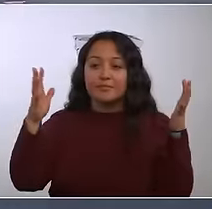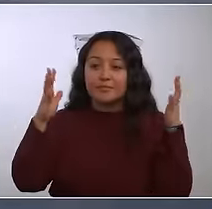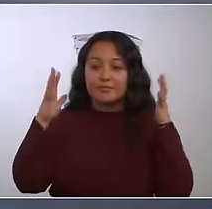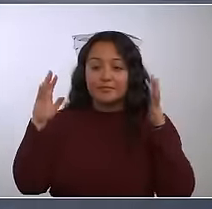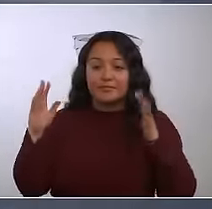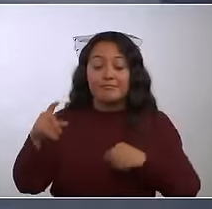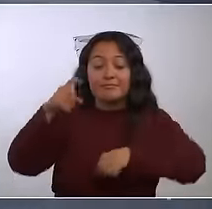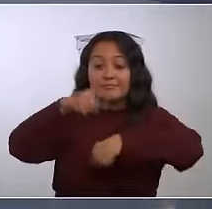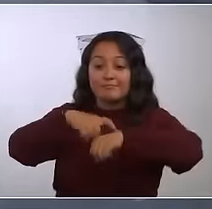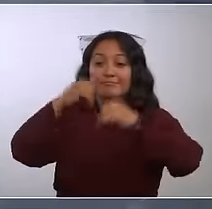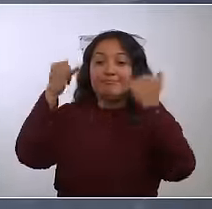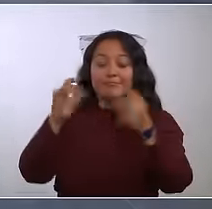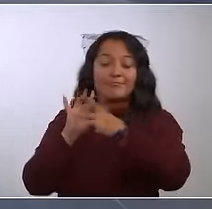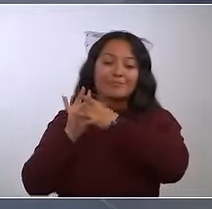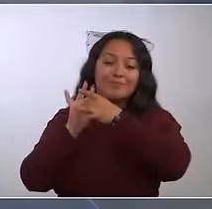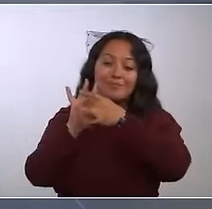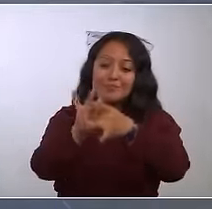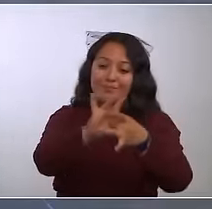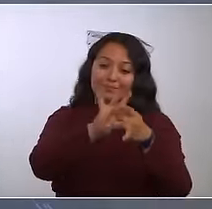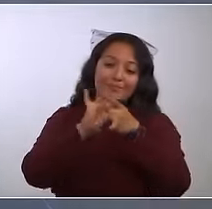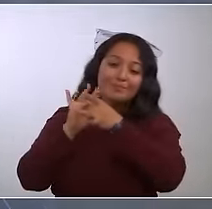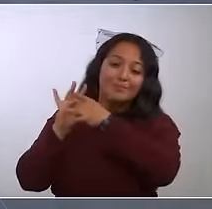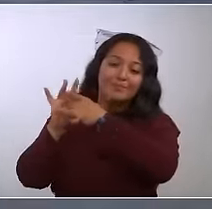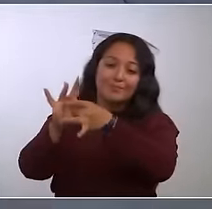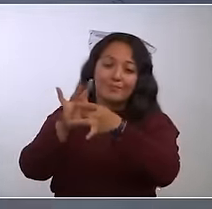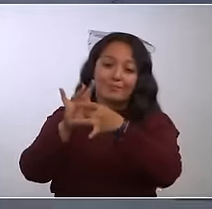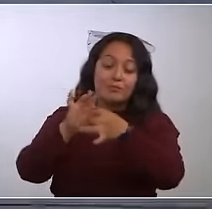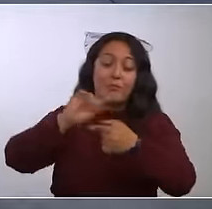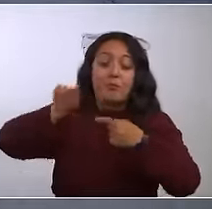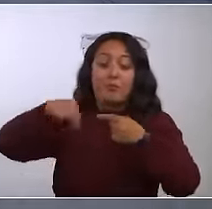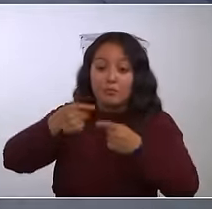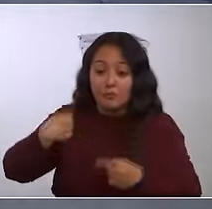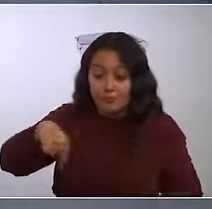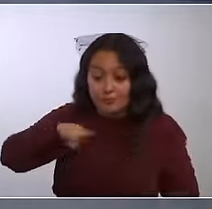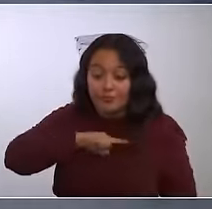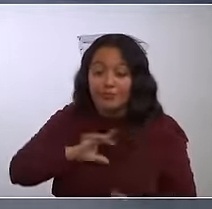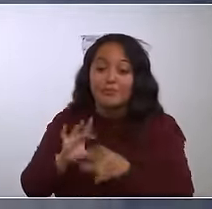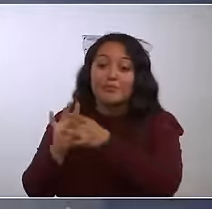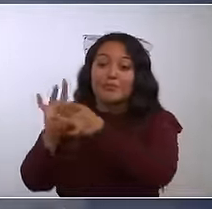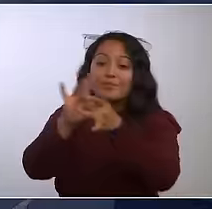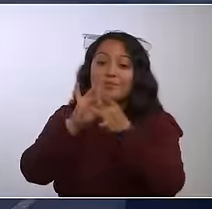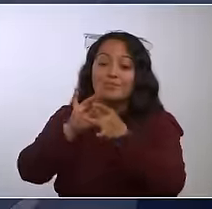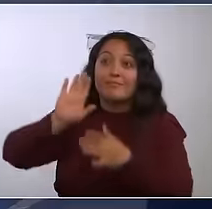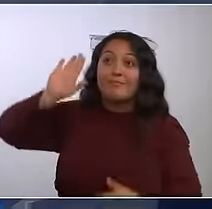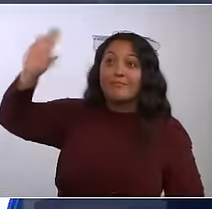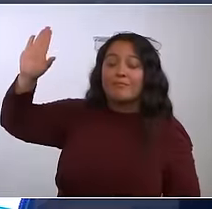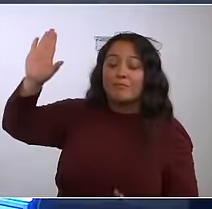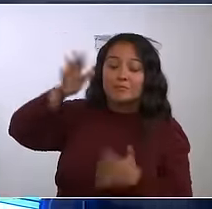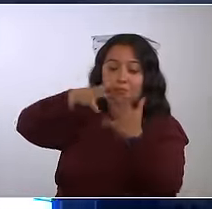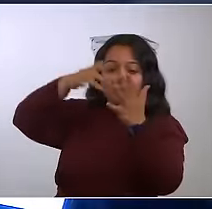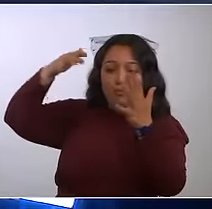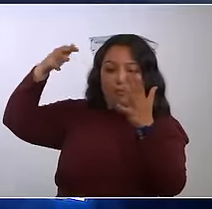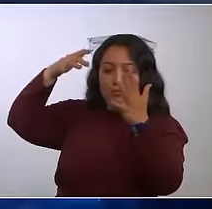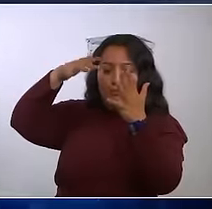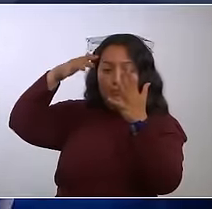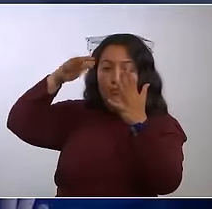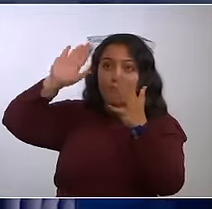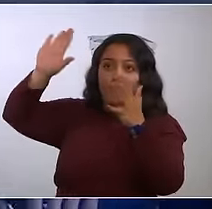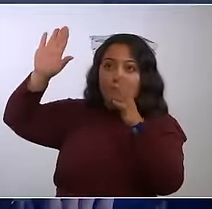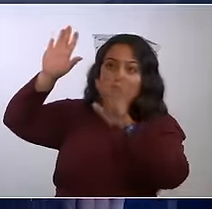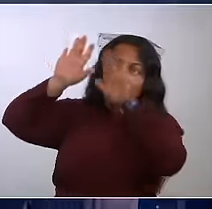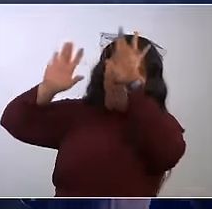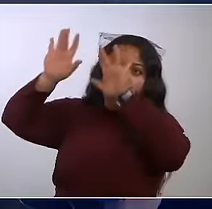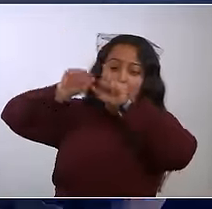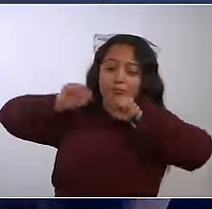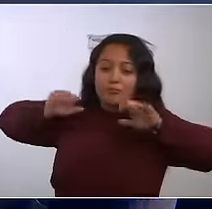build. Es tiempo de unirnos. It's time to unite. Y cuando los unimos, when we unite, la gloria de Dios va a caer the aquí. Glory of God will